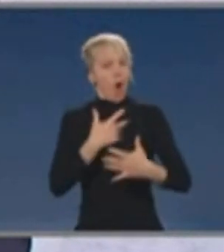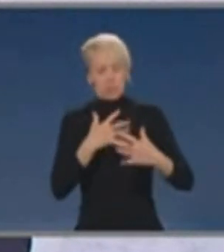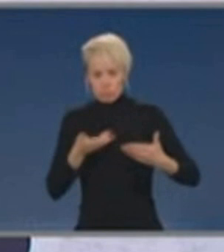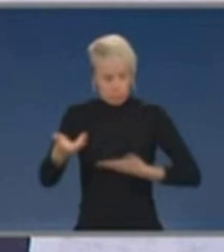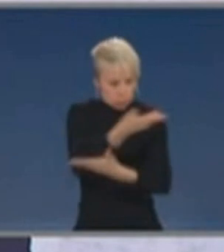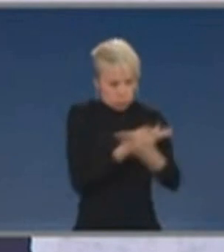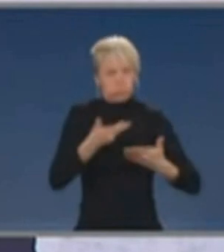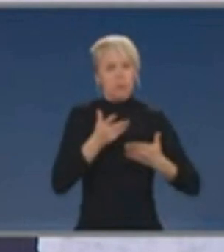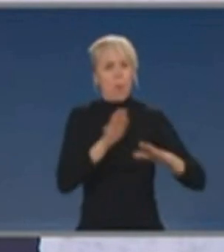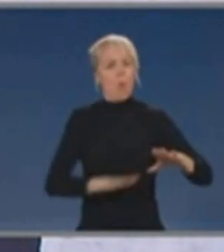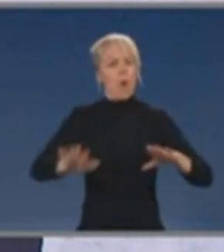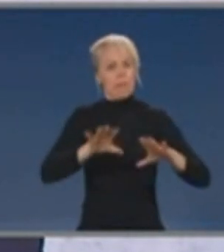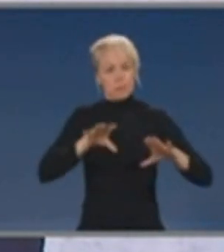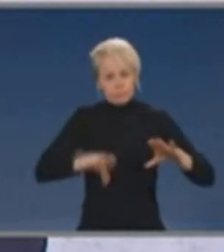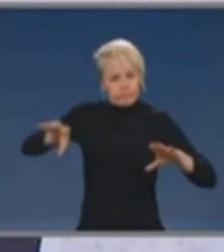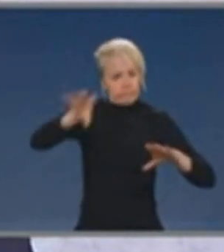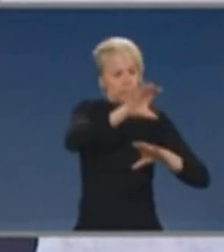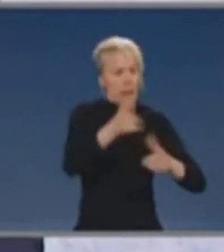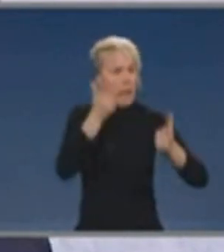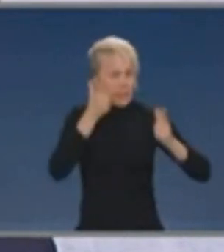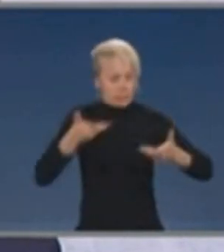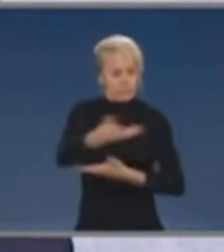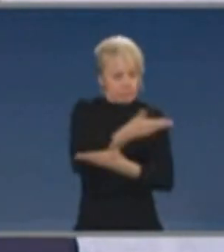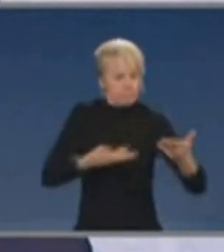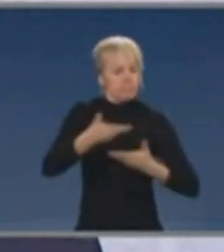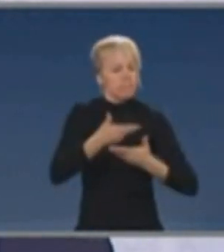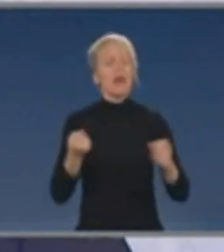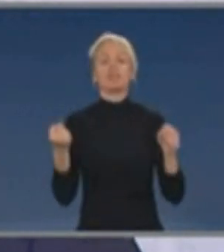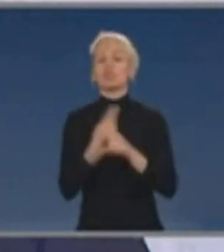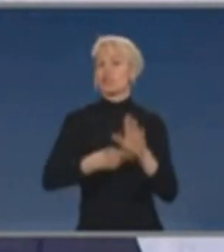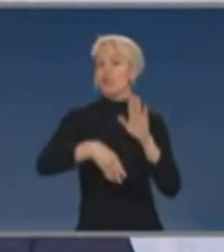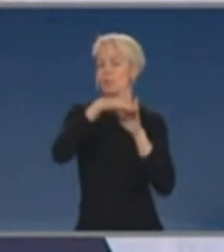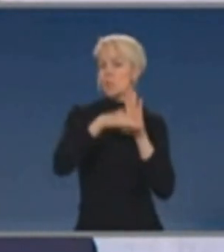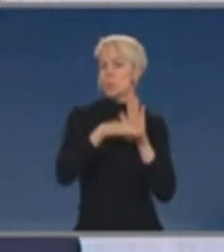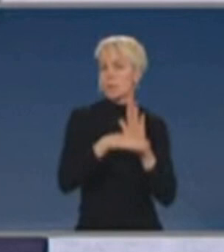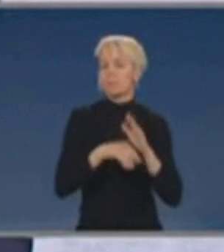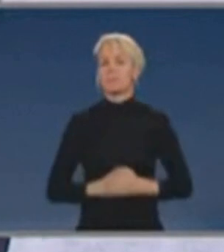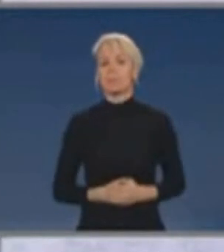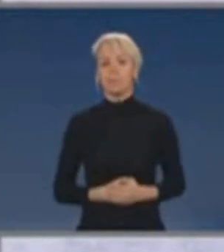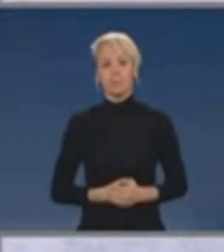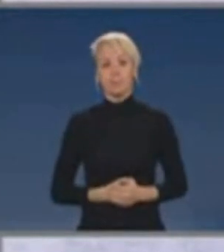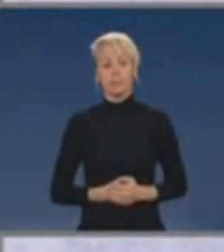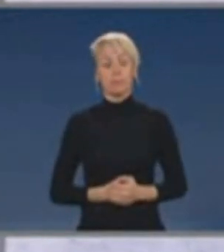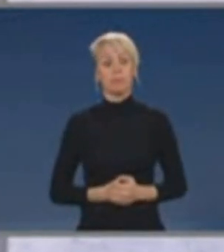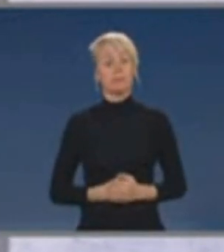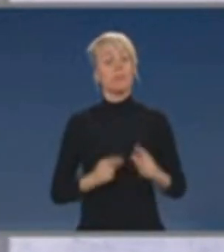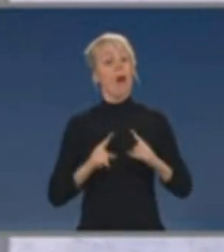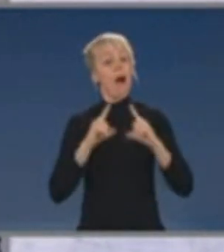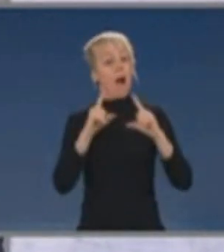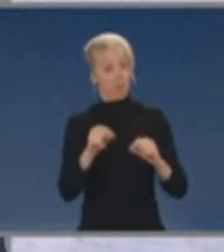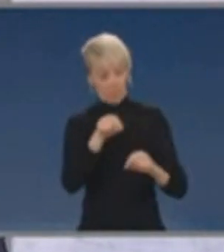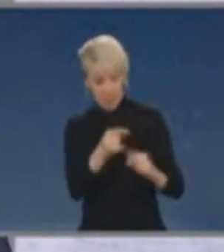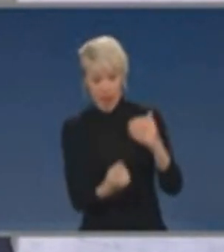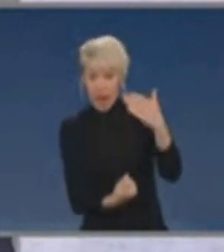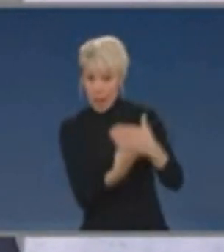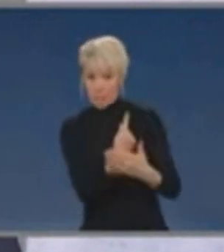into effect in March of 2016. And that then required such investments, or sales I should say, by